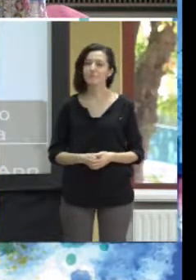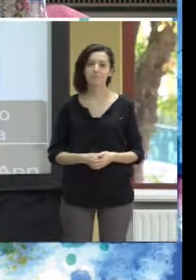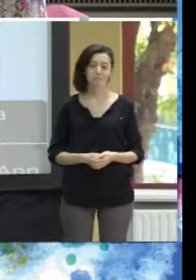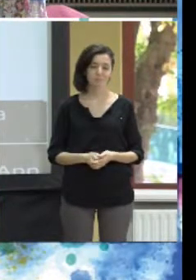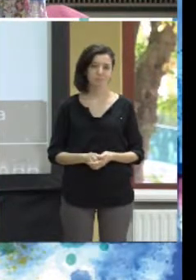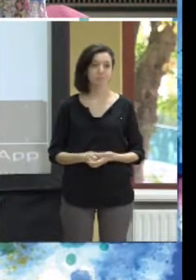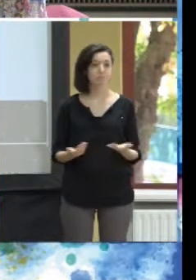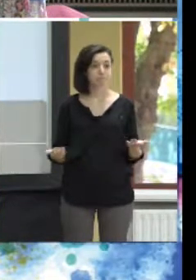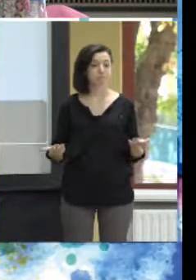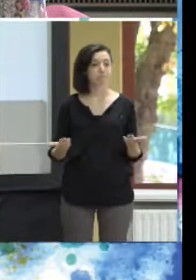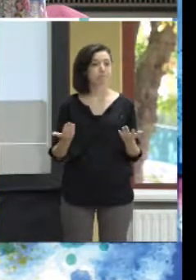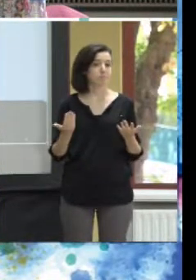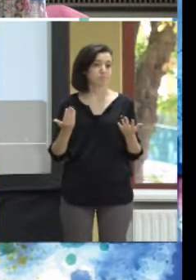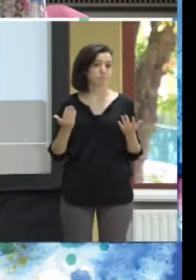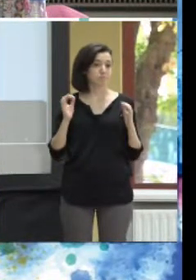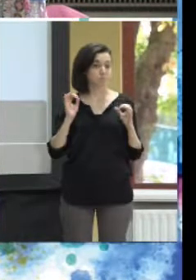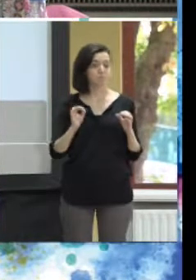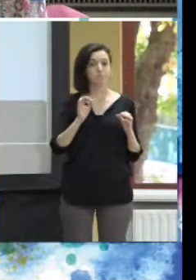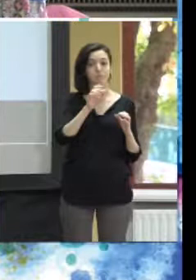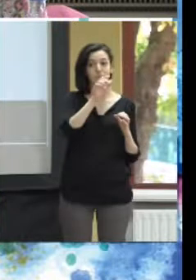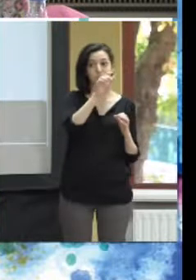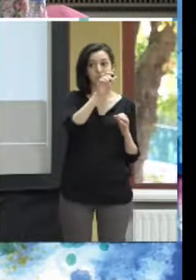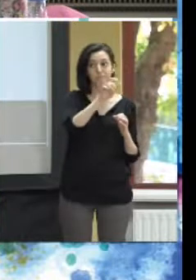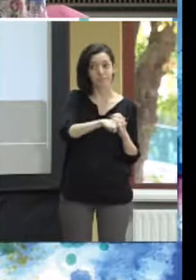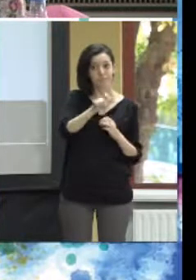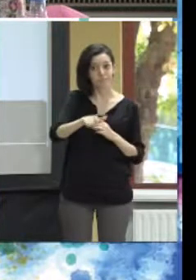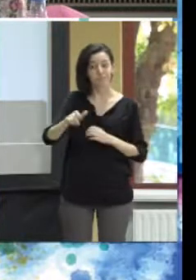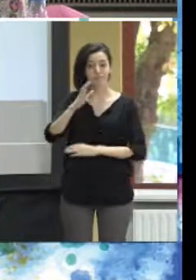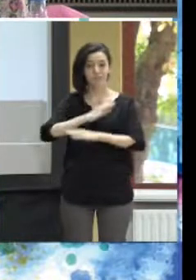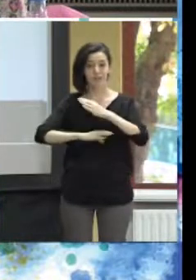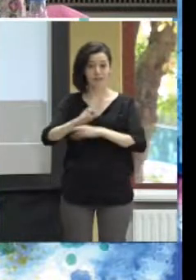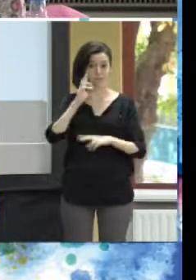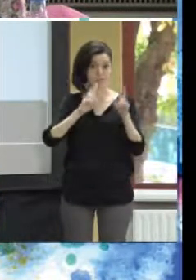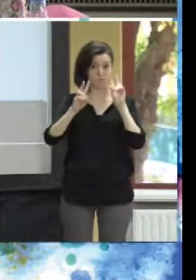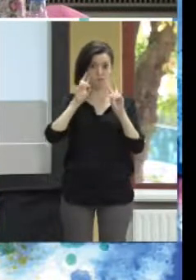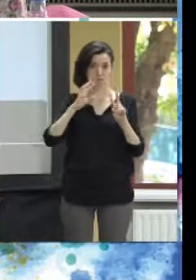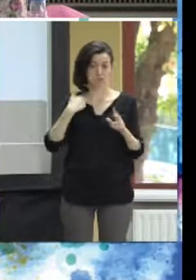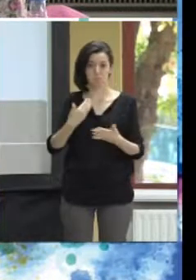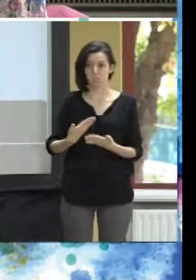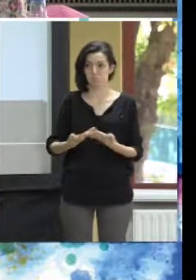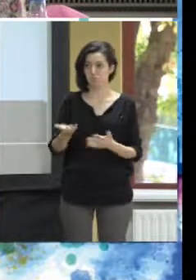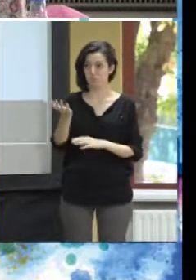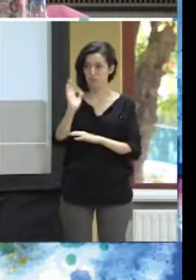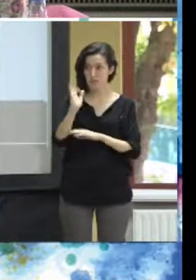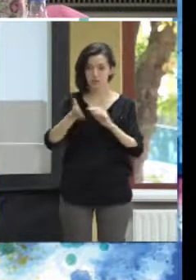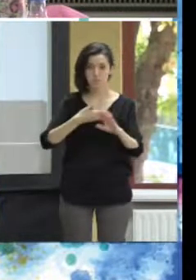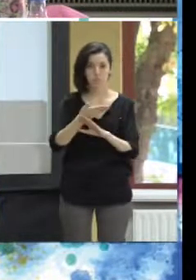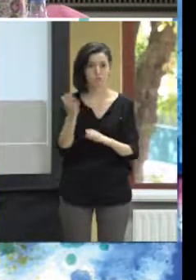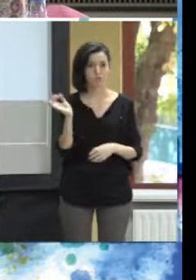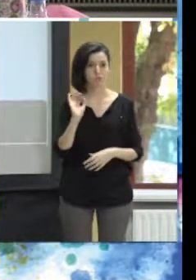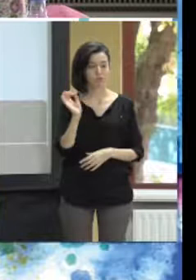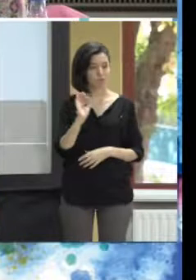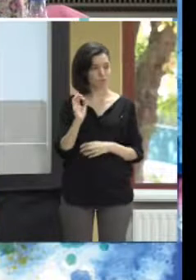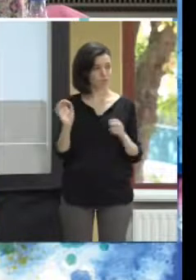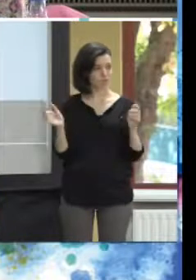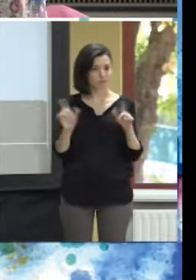So if we continue, we see that visually impaired people can access movies or